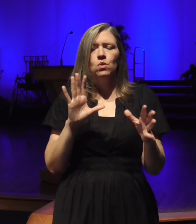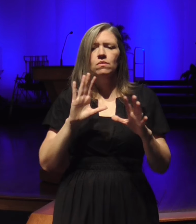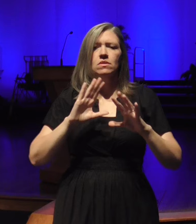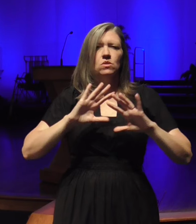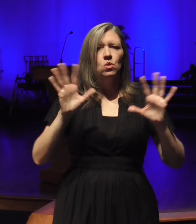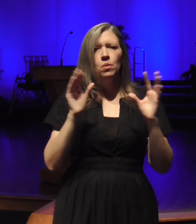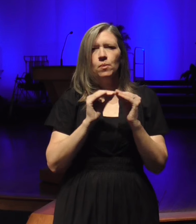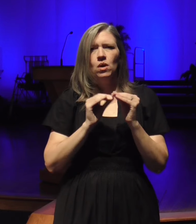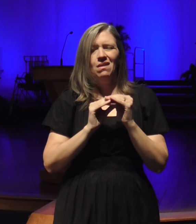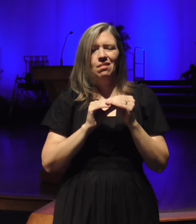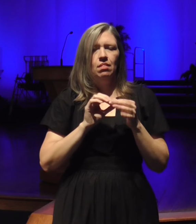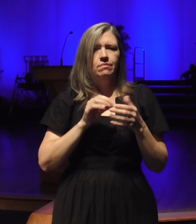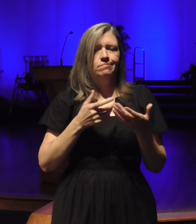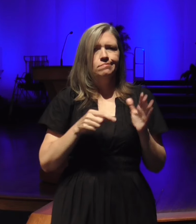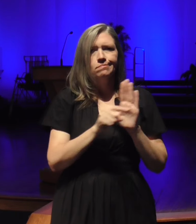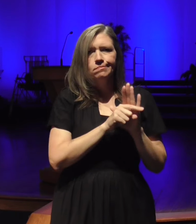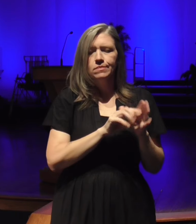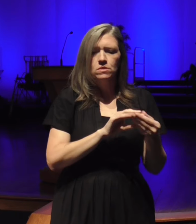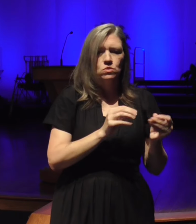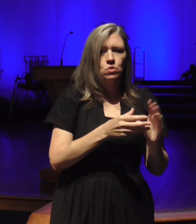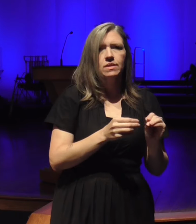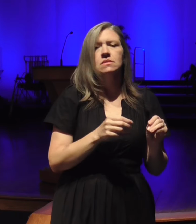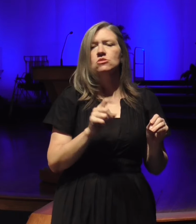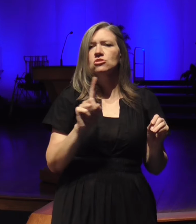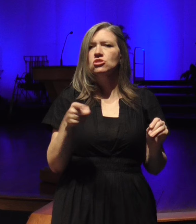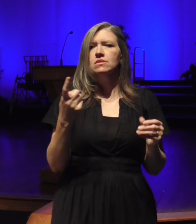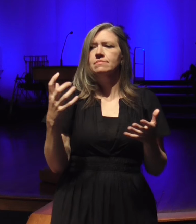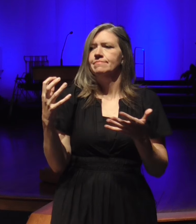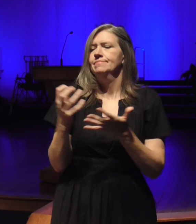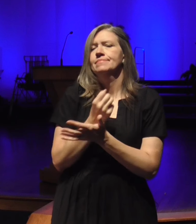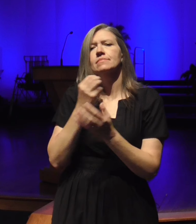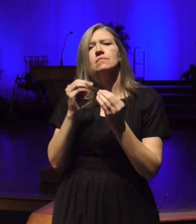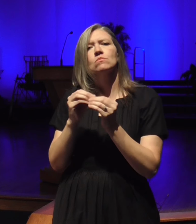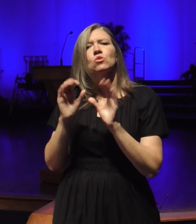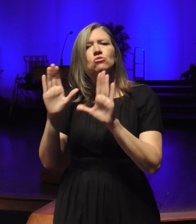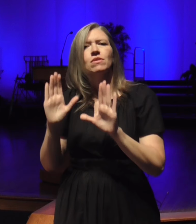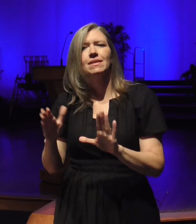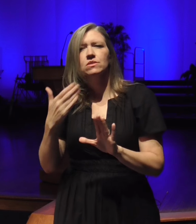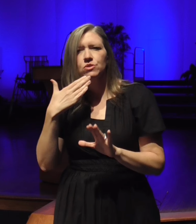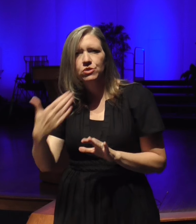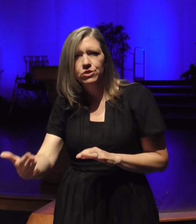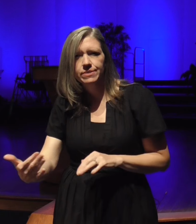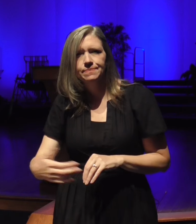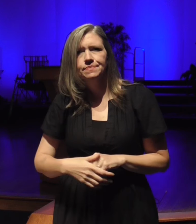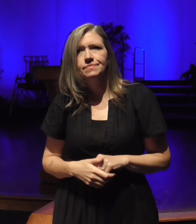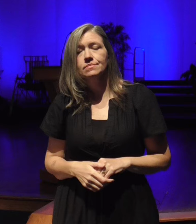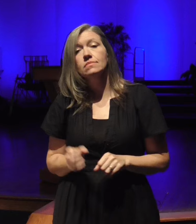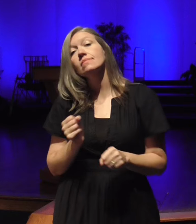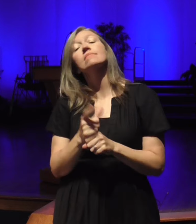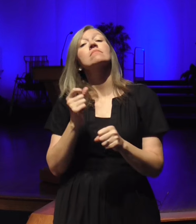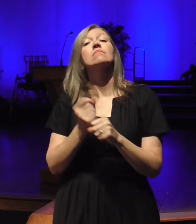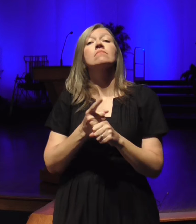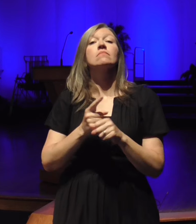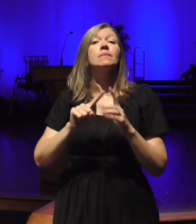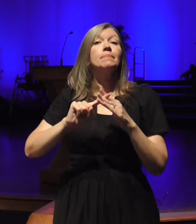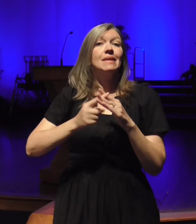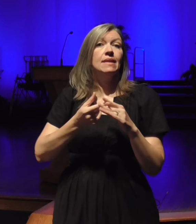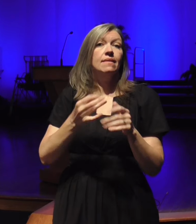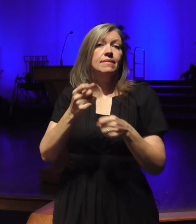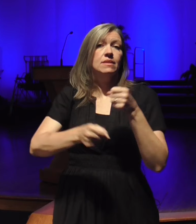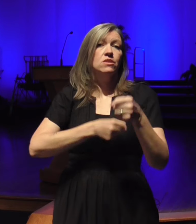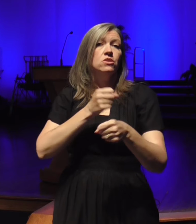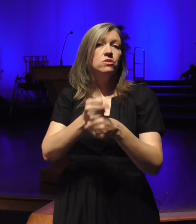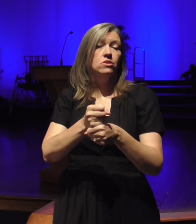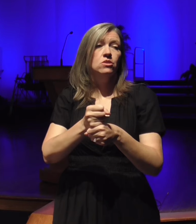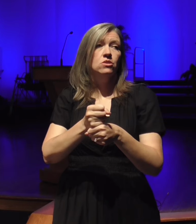our own life, in our own affairs, to let go of our not good stories, to embrace this greater good.